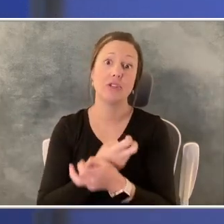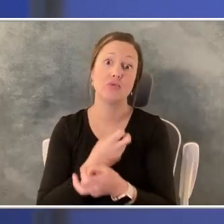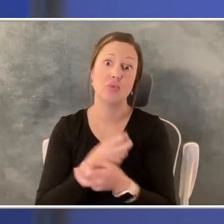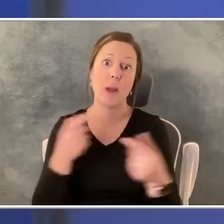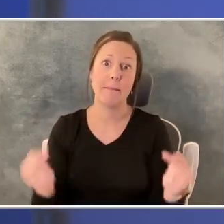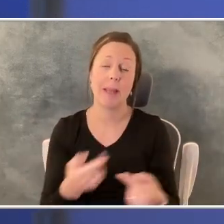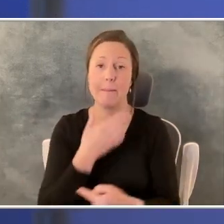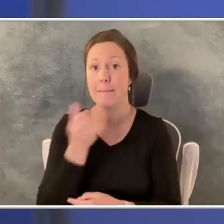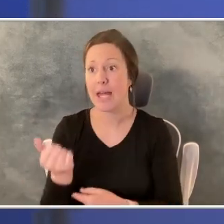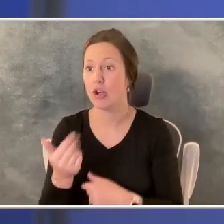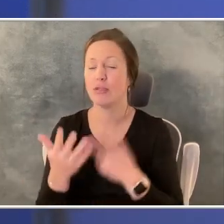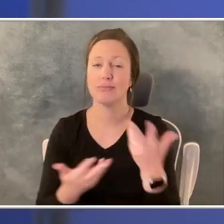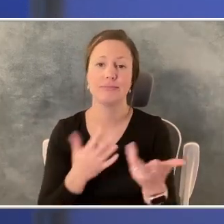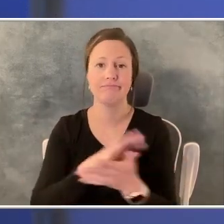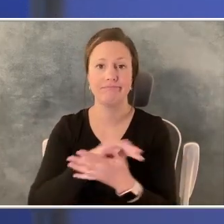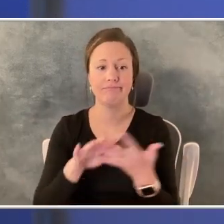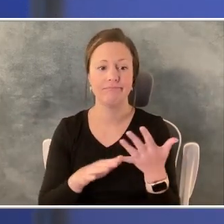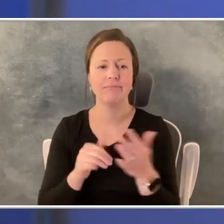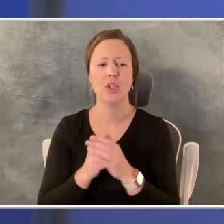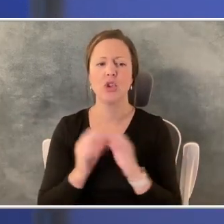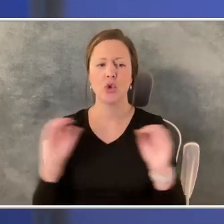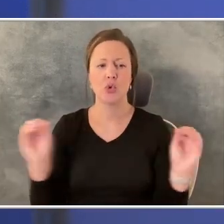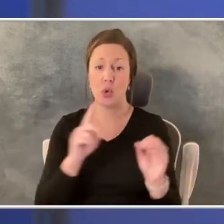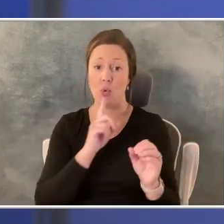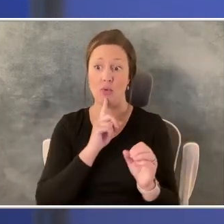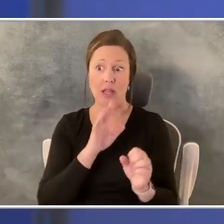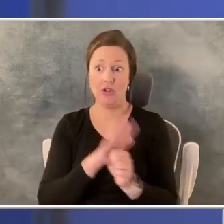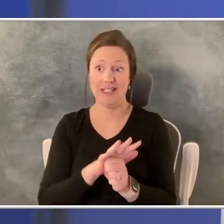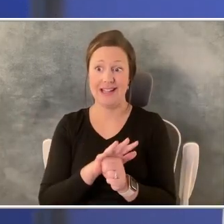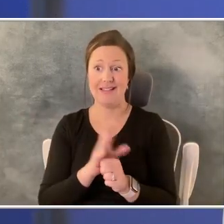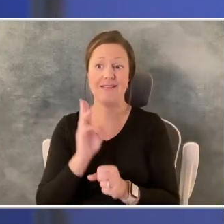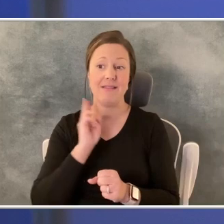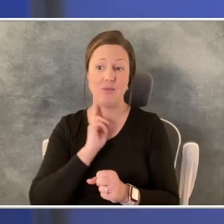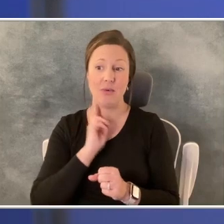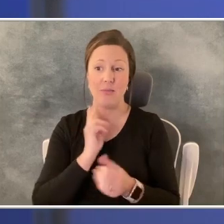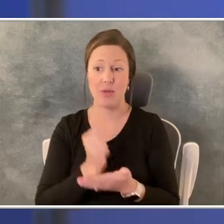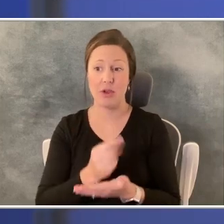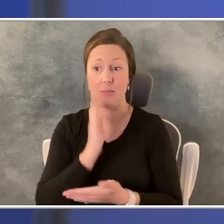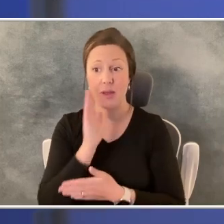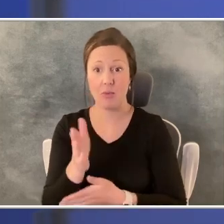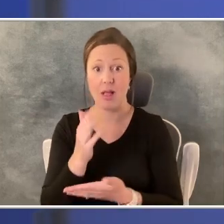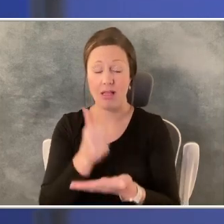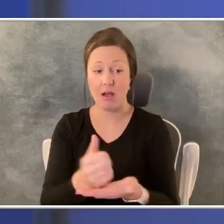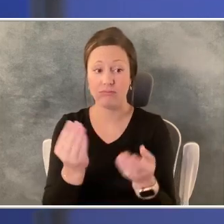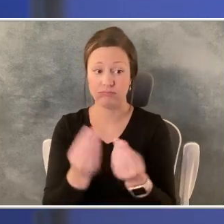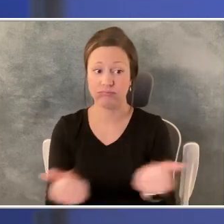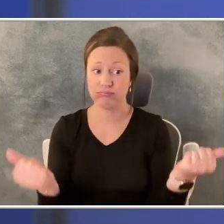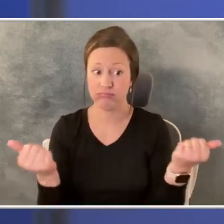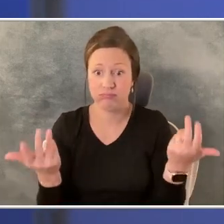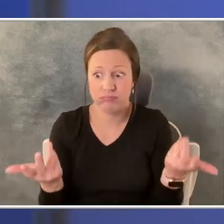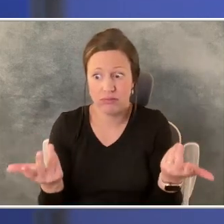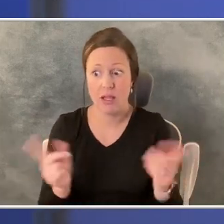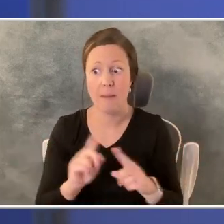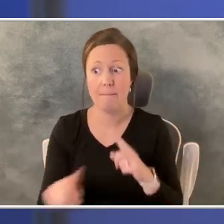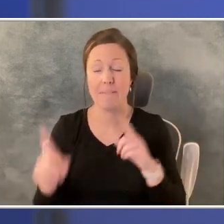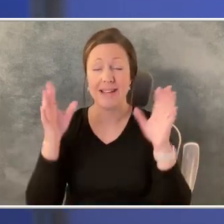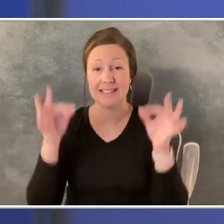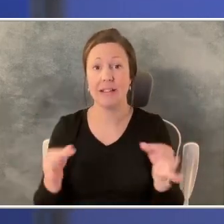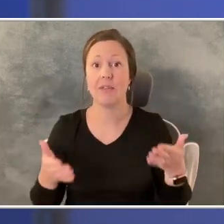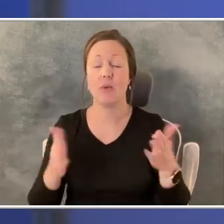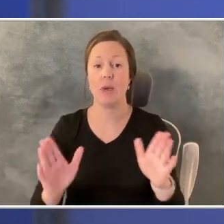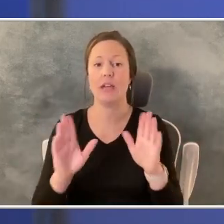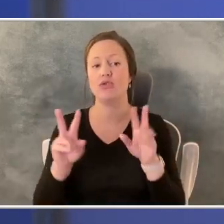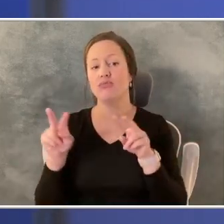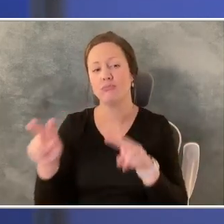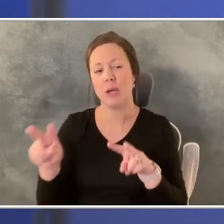no guarantee that hormone therapy or other pharmacology will be the cure for these things, but it is definitely a way to monitor how your symptoms are